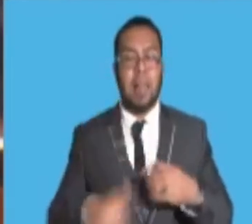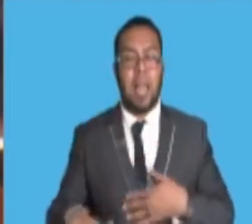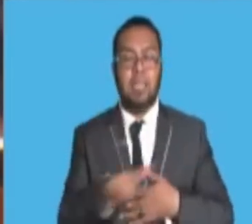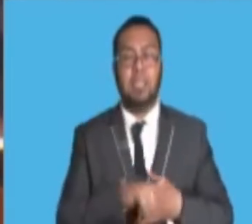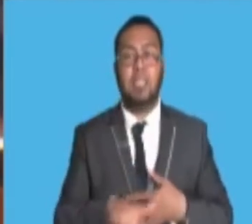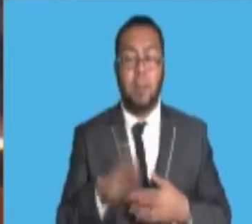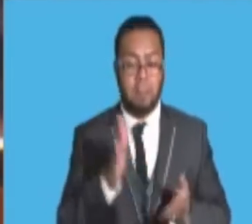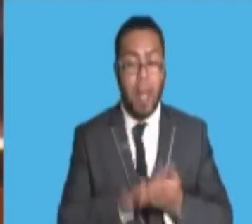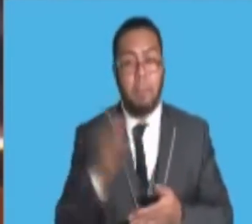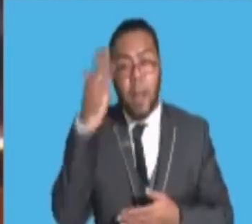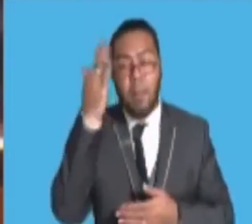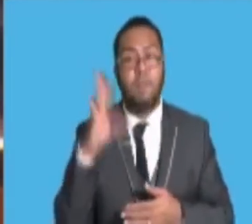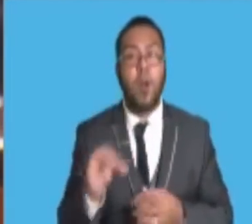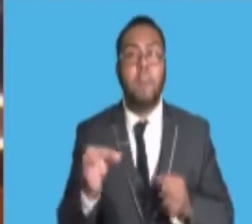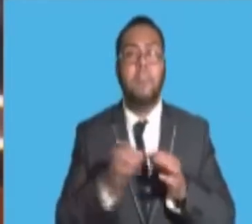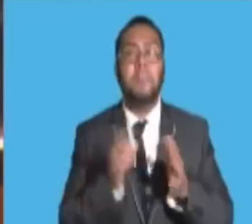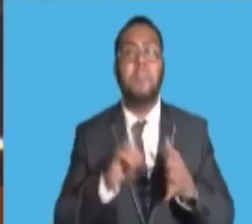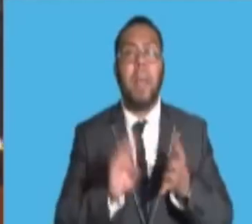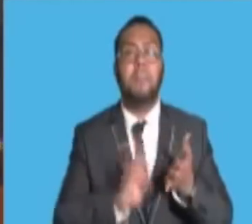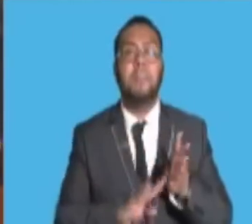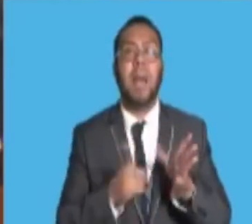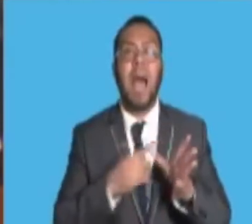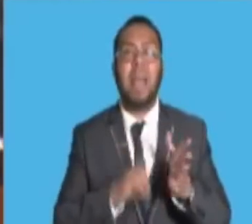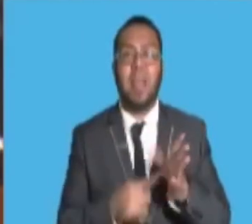in Namosa, and she was raised by the